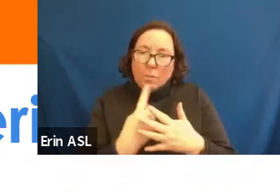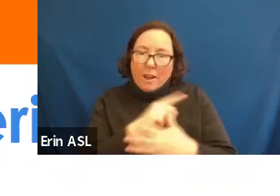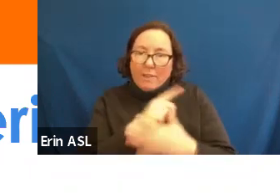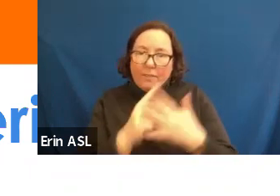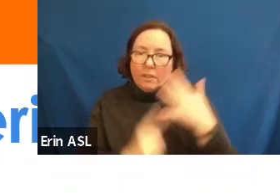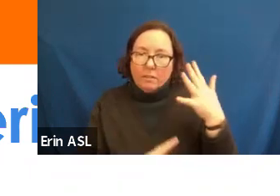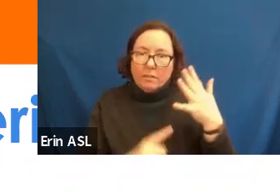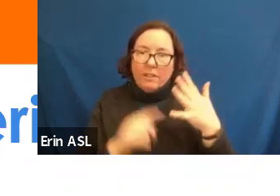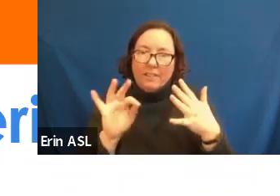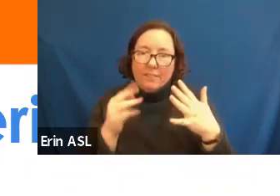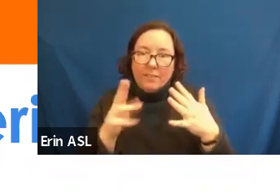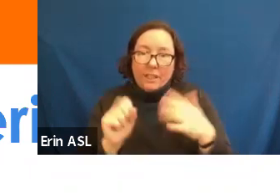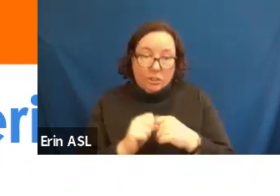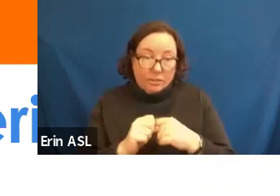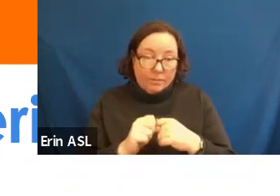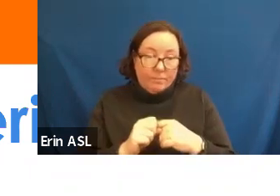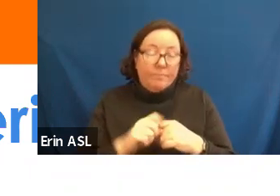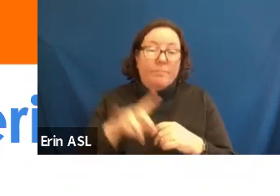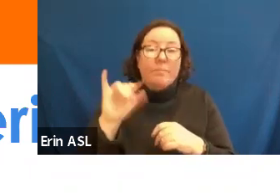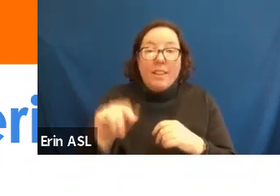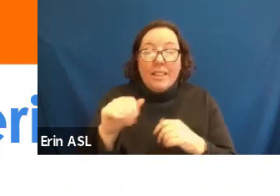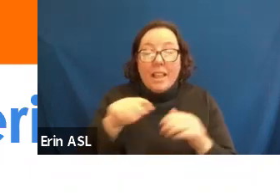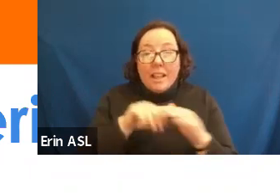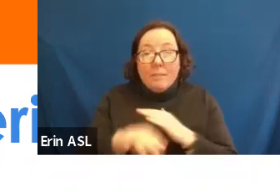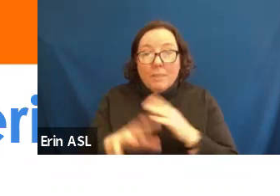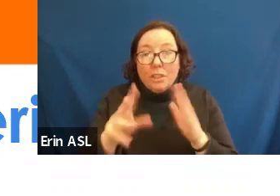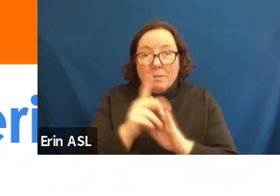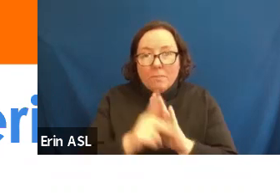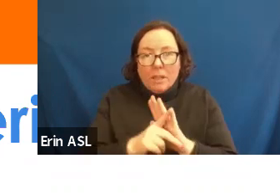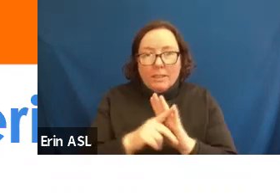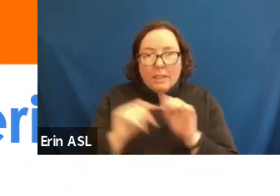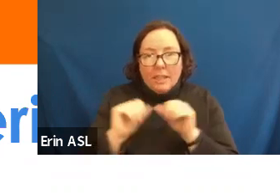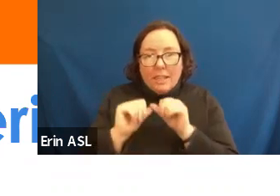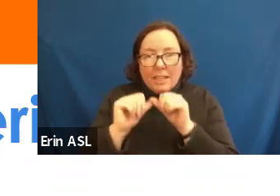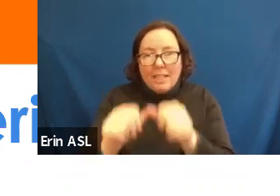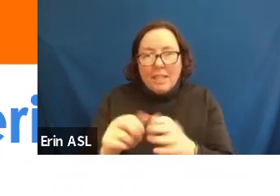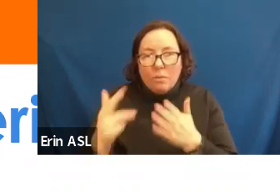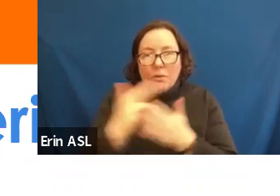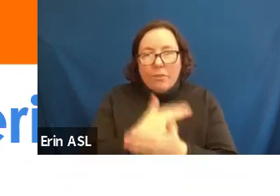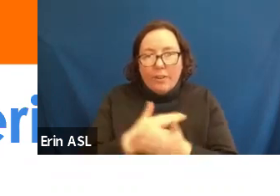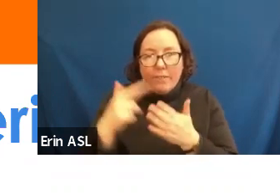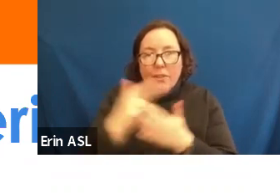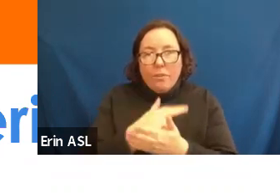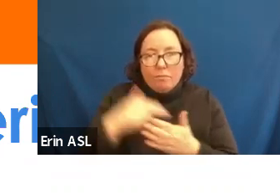Finally, that admissions policy is subject to continual review.